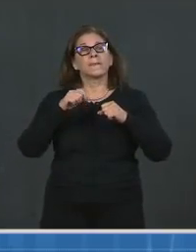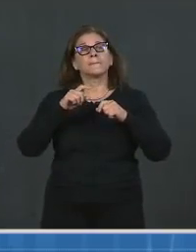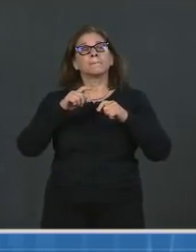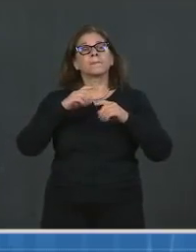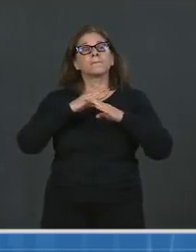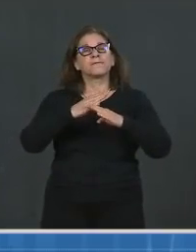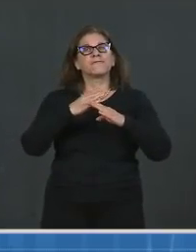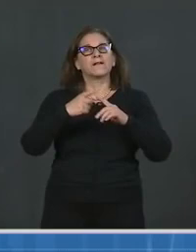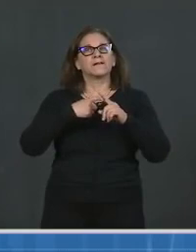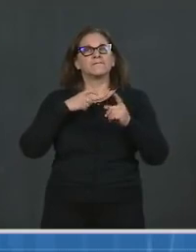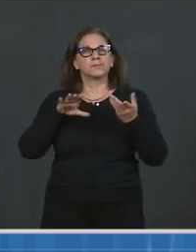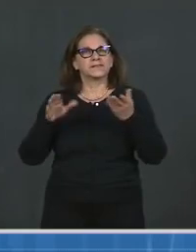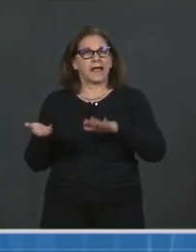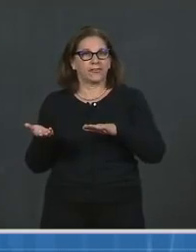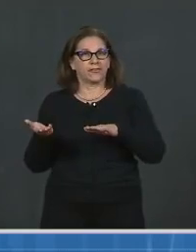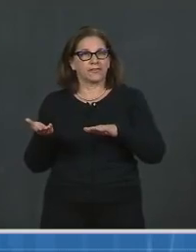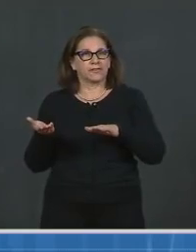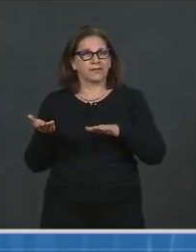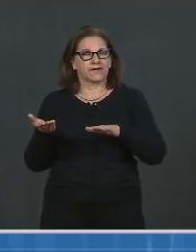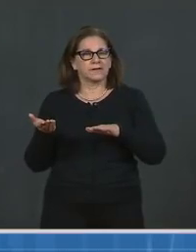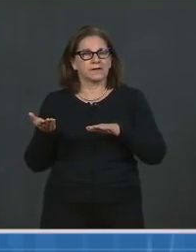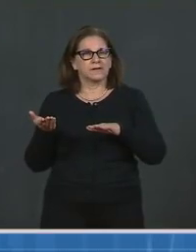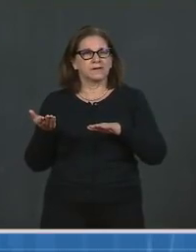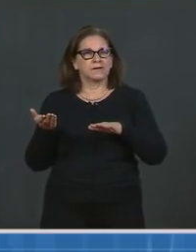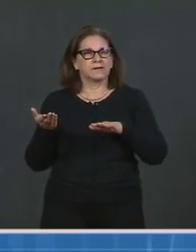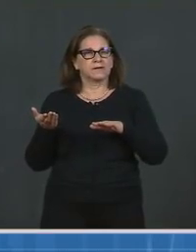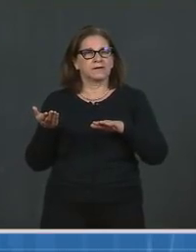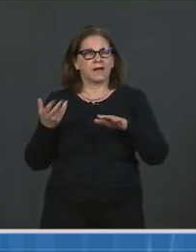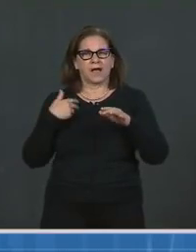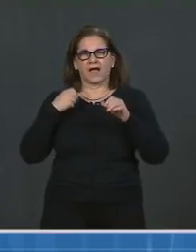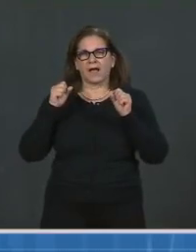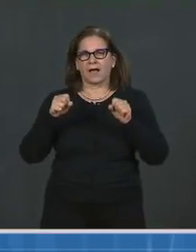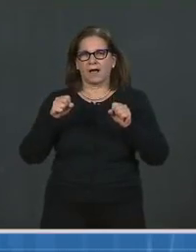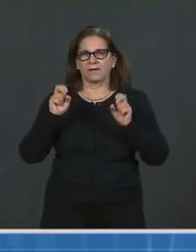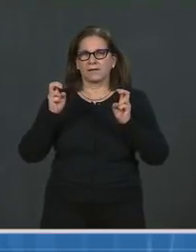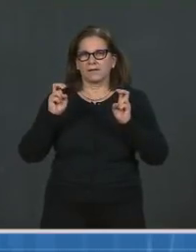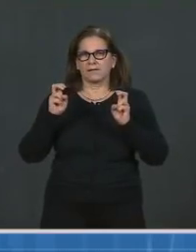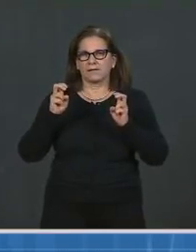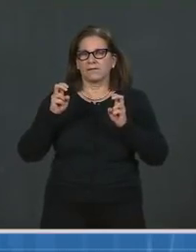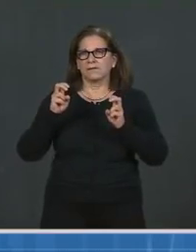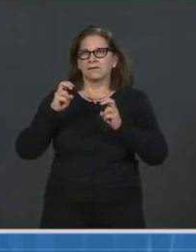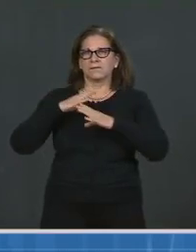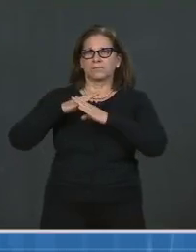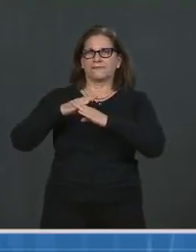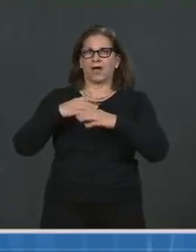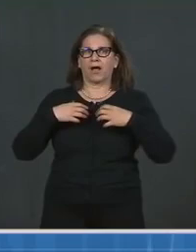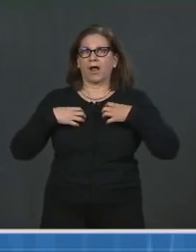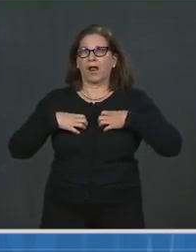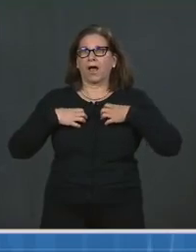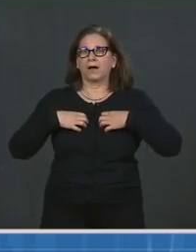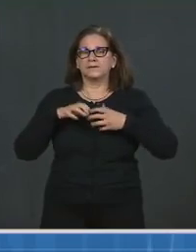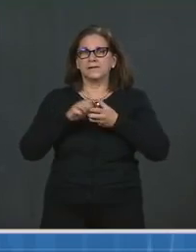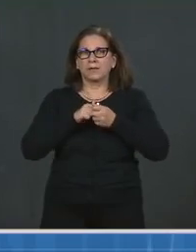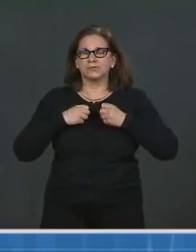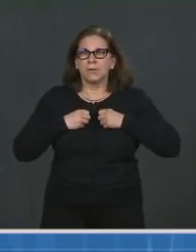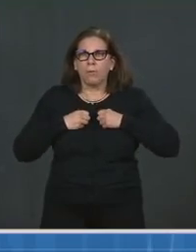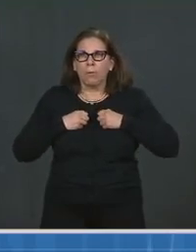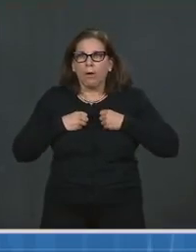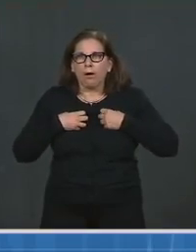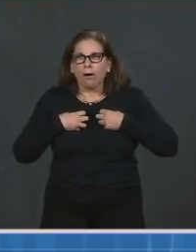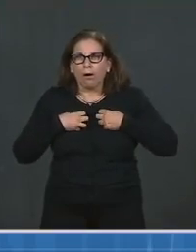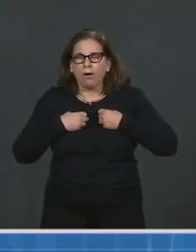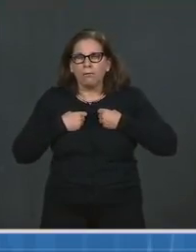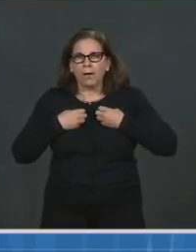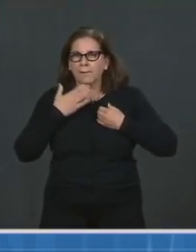prevent what I showed you on the previous 2 slides by getting vaccinated. And on the last slide, what